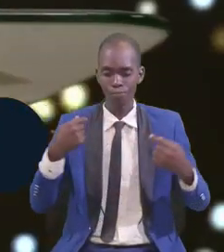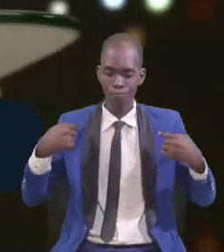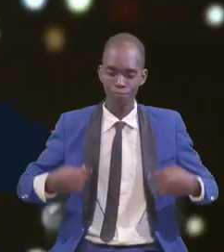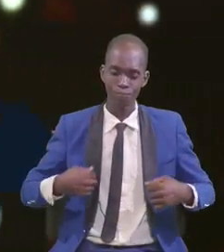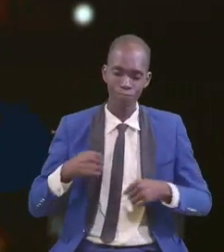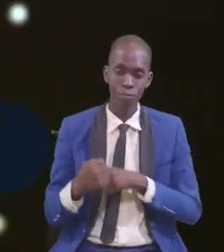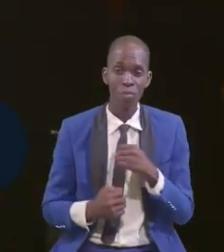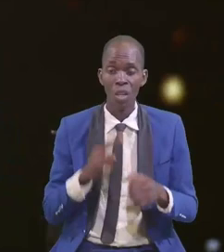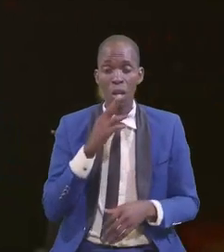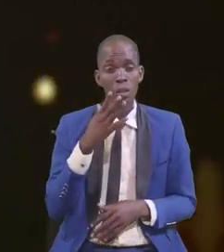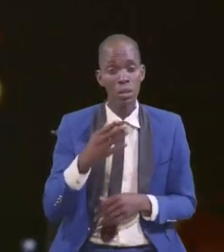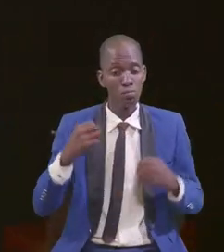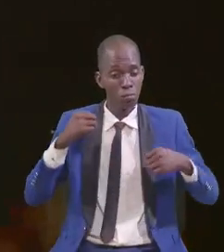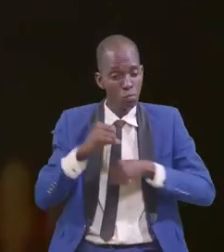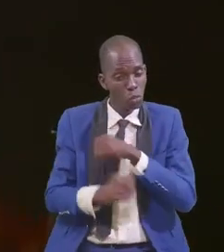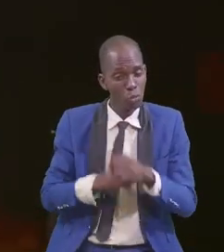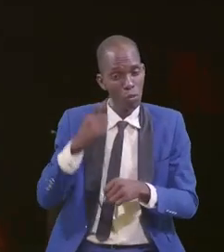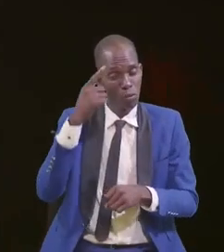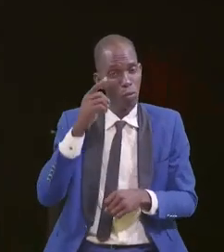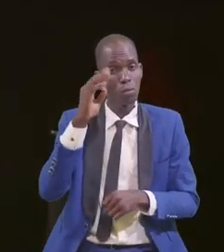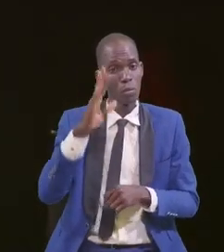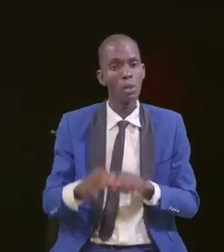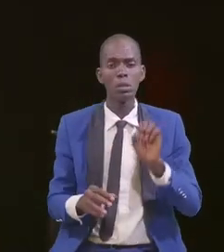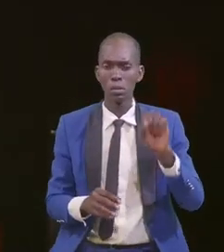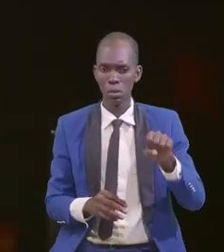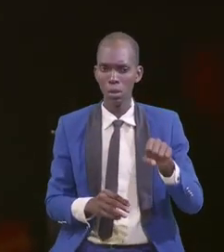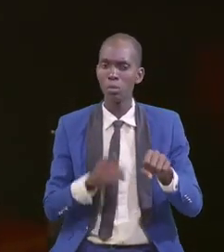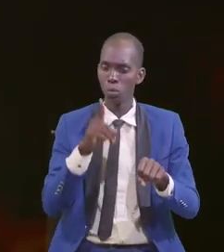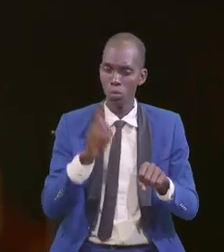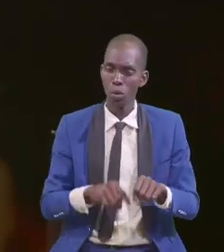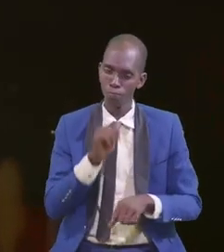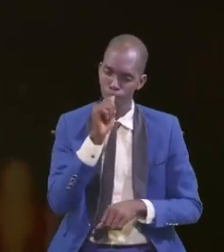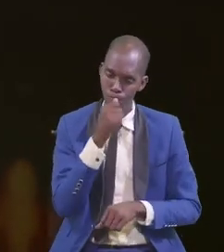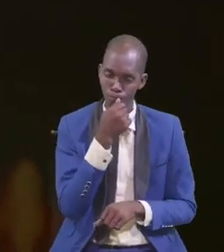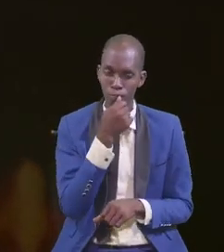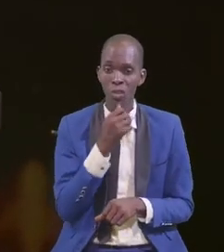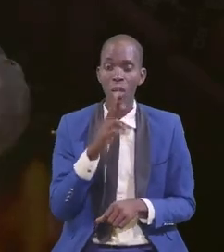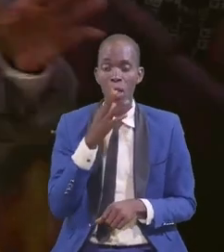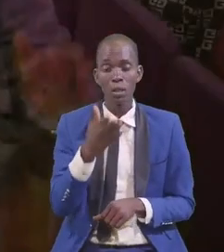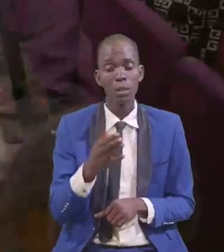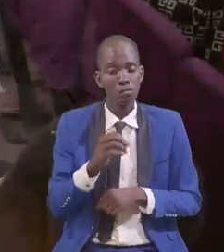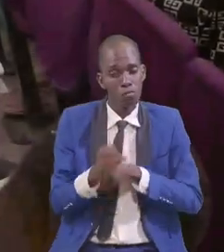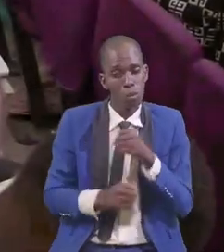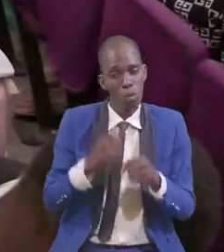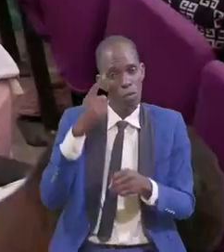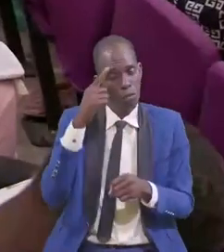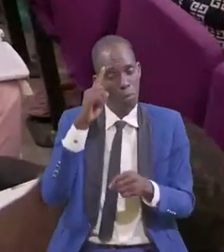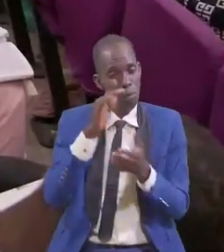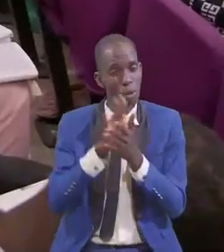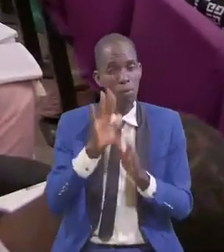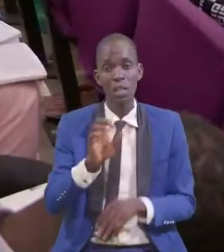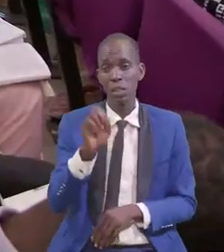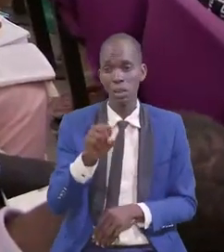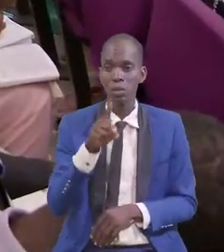the evangelist? Yes. Endure. Are there afflictions for the believer? Endure. Are there afflictions for the